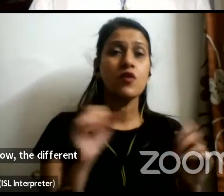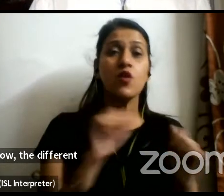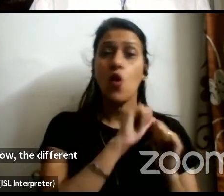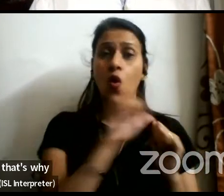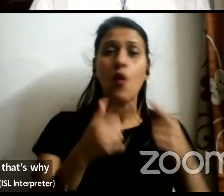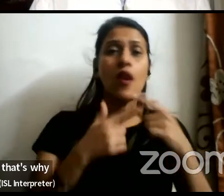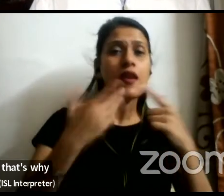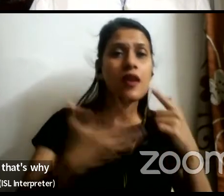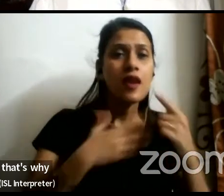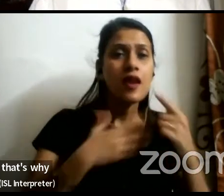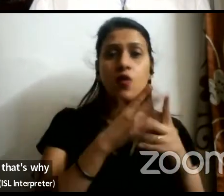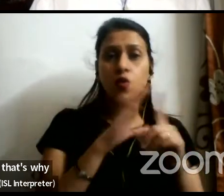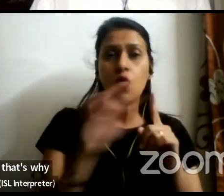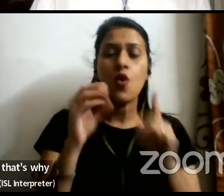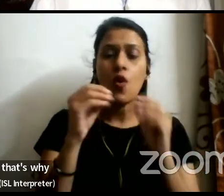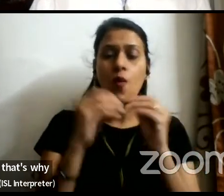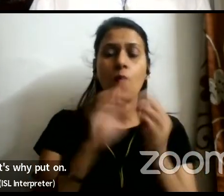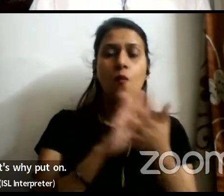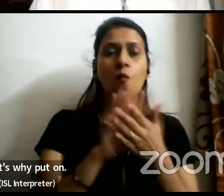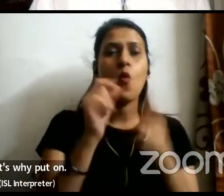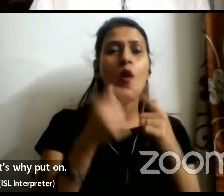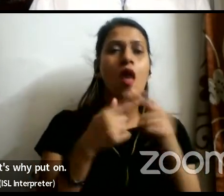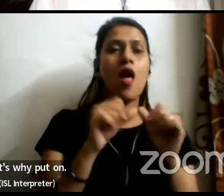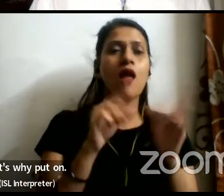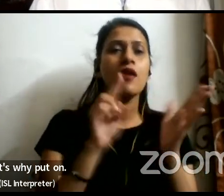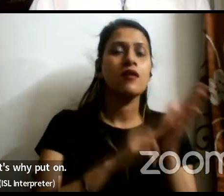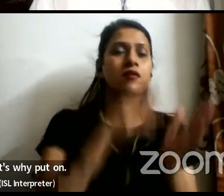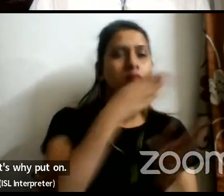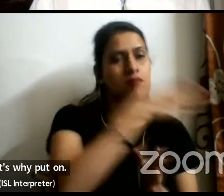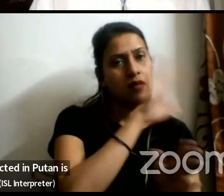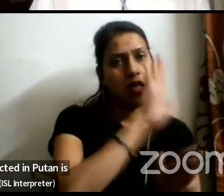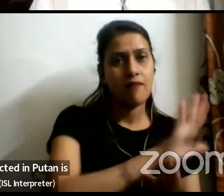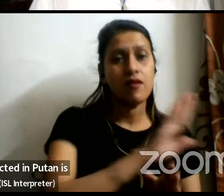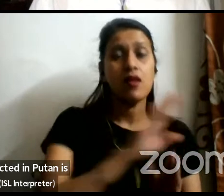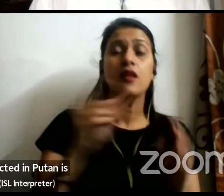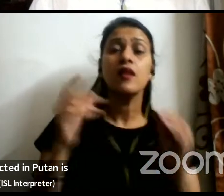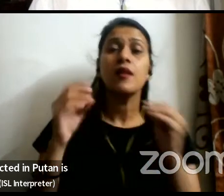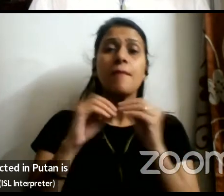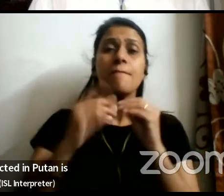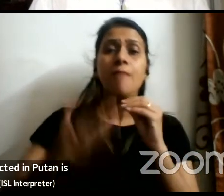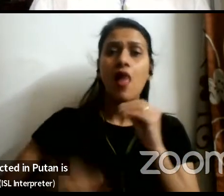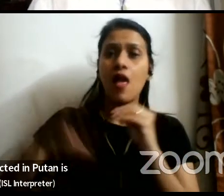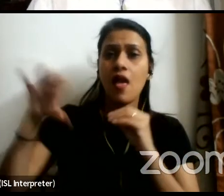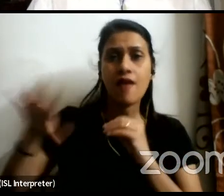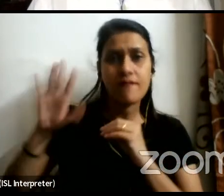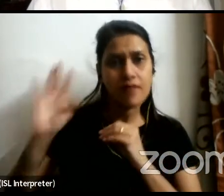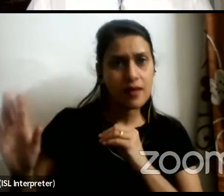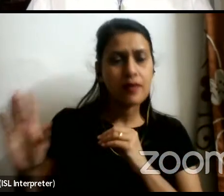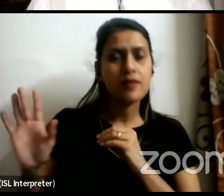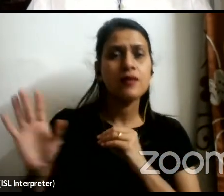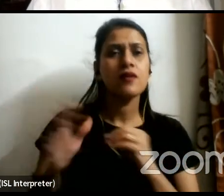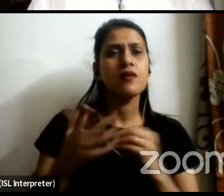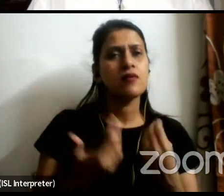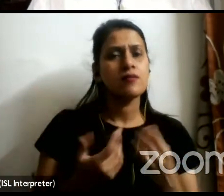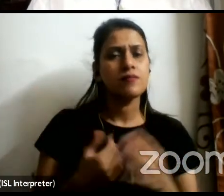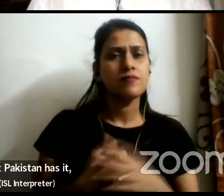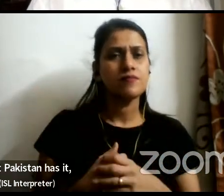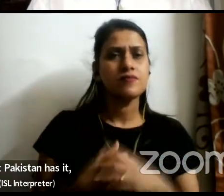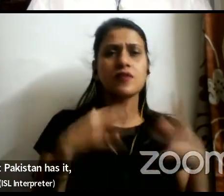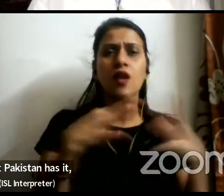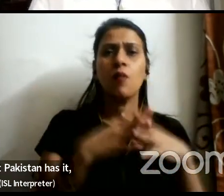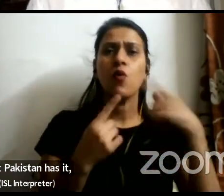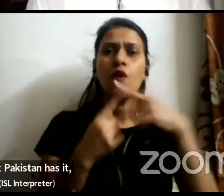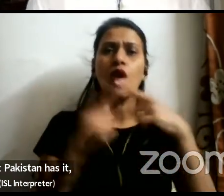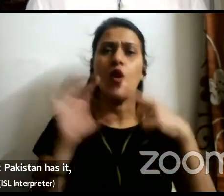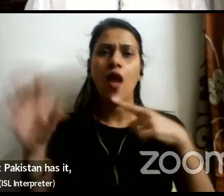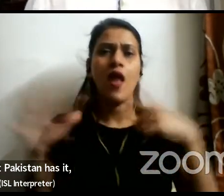that are conducted in Bhutan is with USAID. Bangladesh has it because WTO tells it. Pakistan has it because, WTO told them. India was a